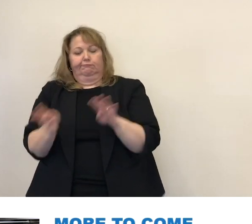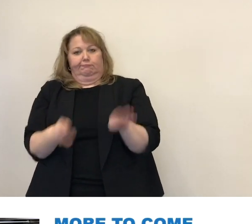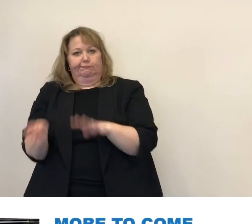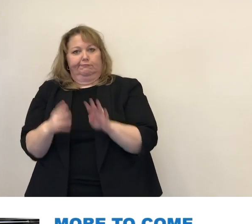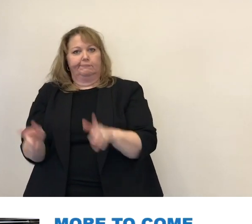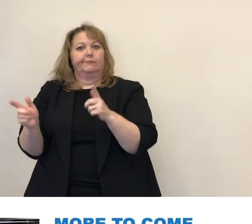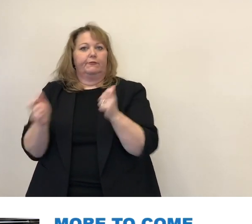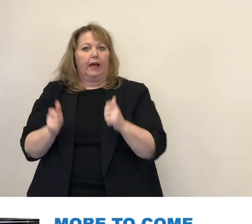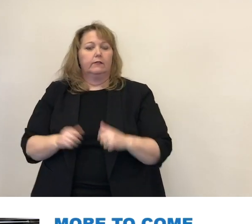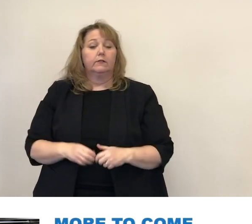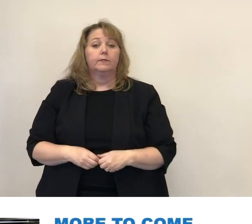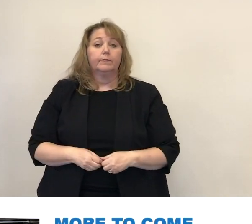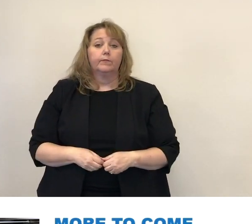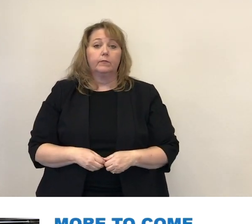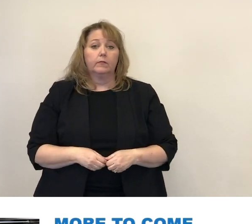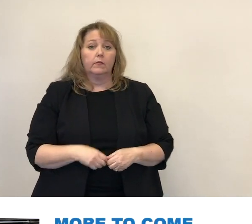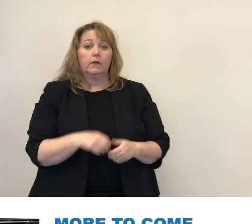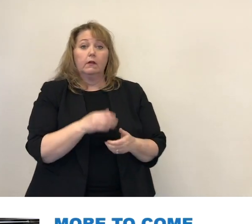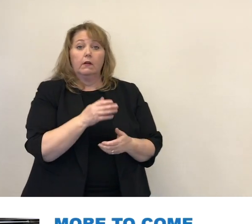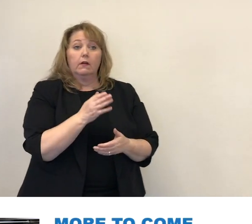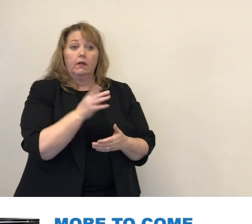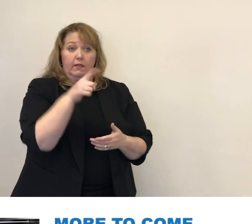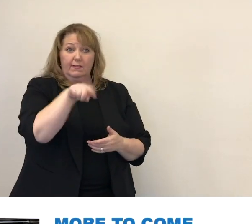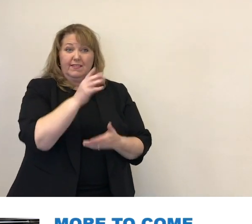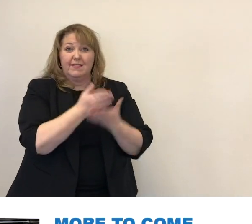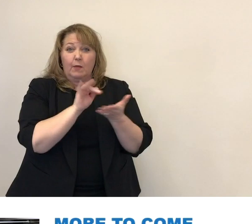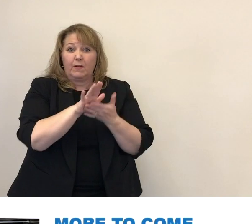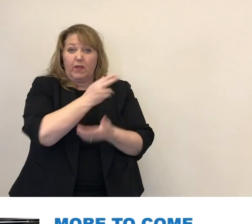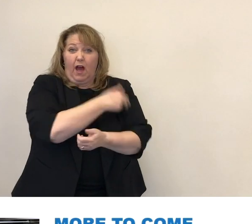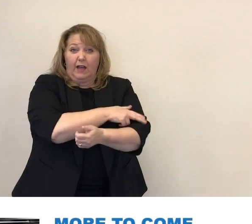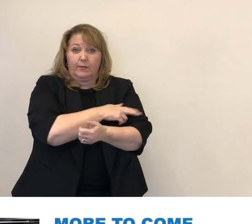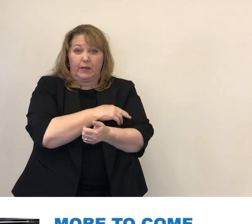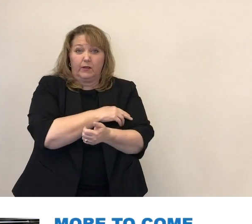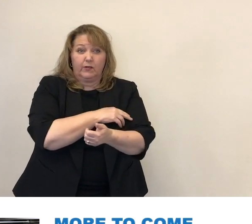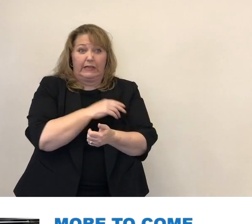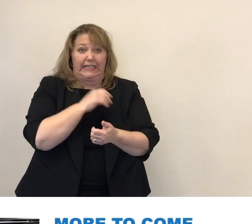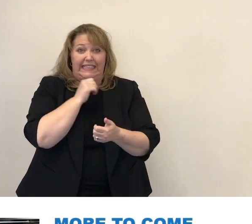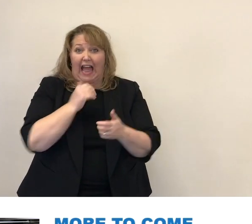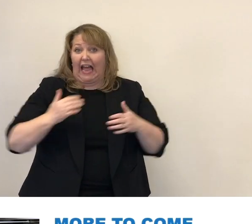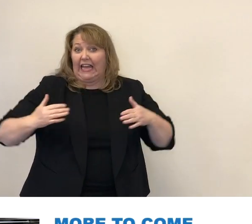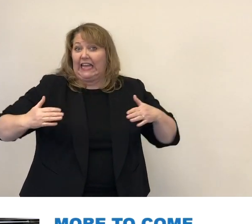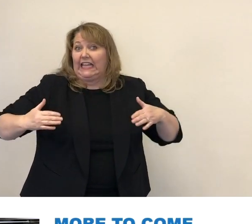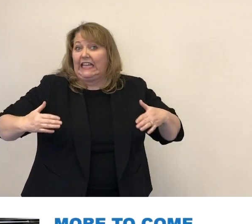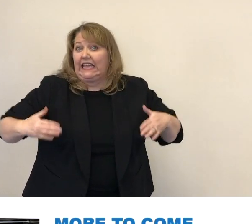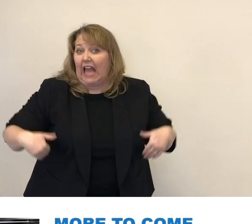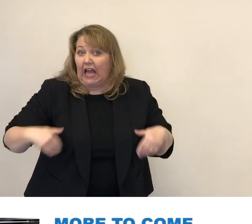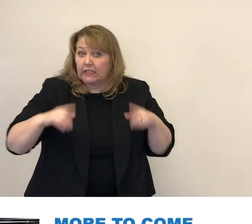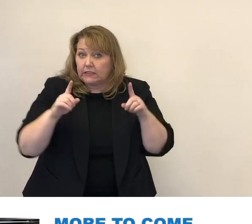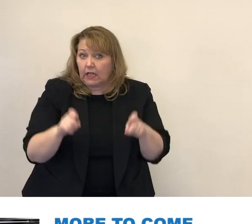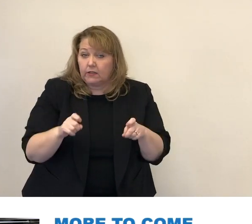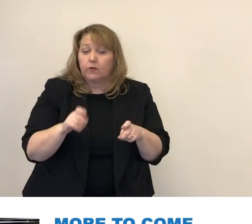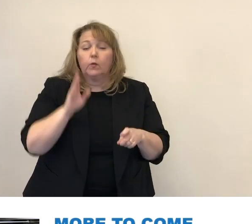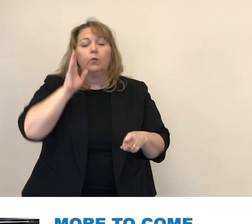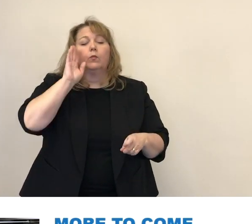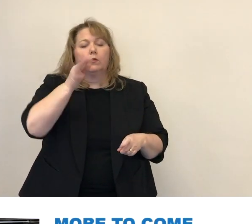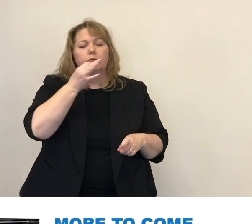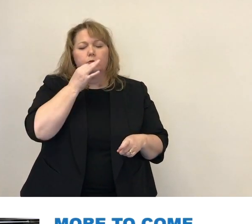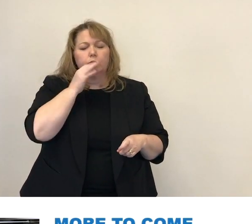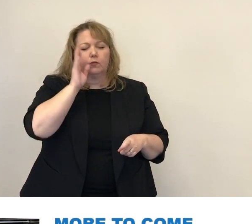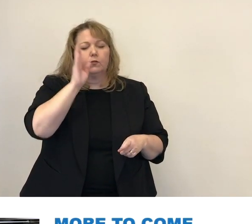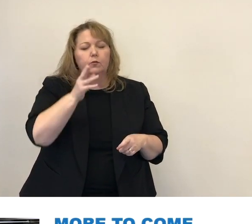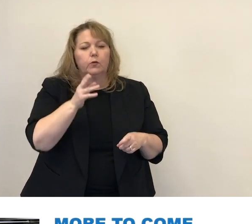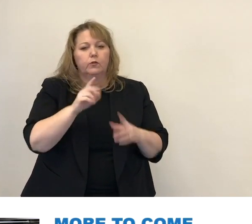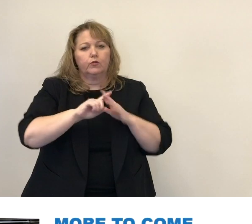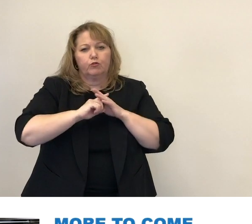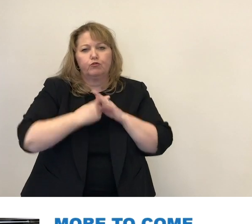that currently aren't testing are bringing on testing. It might not be super high throughput testing, but it'll be testing that allows them